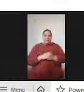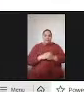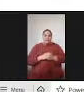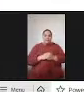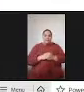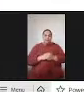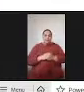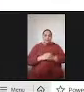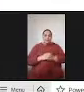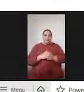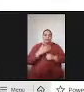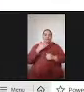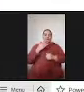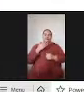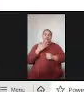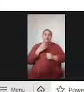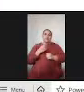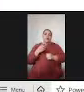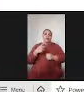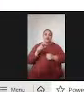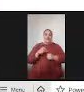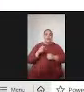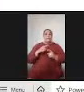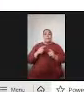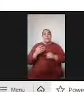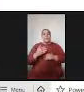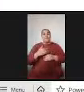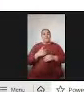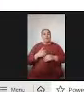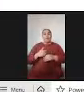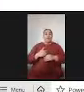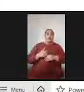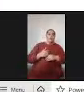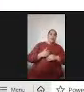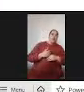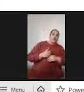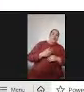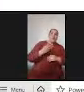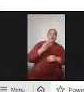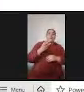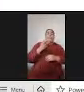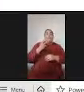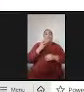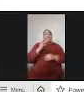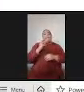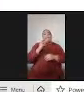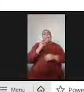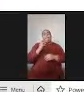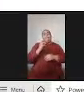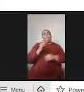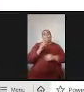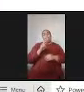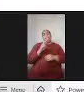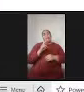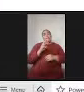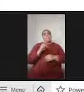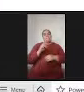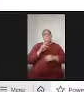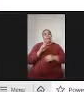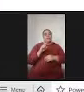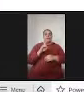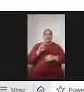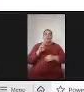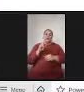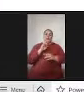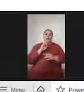Thank you very much, Chair. And before Ms. Fushia responds, I think there's fundamentals that we just